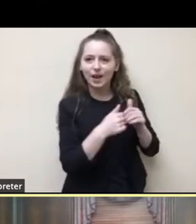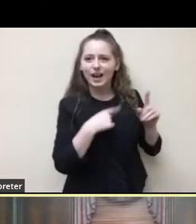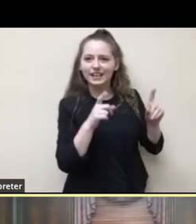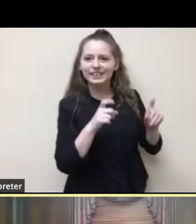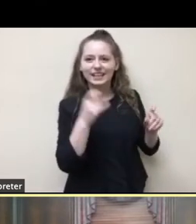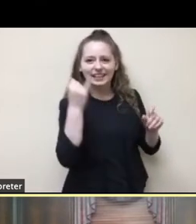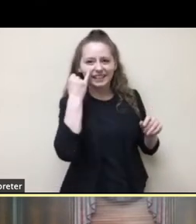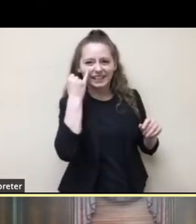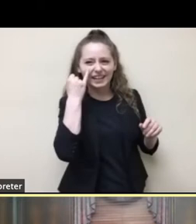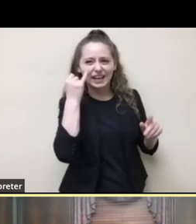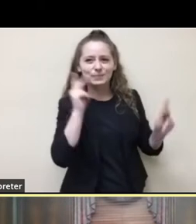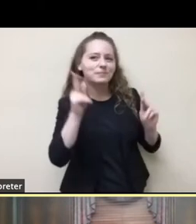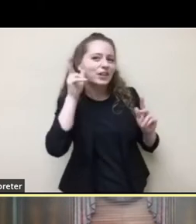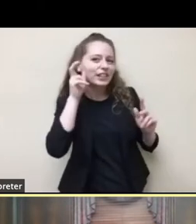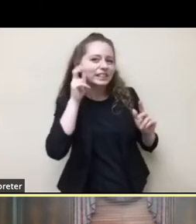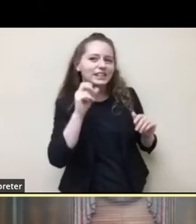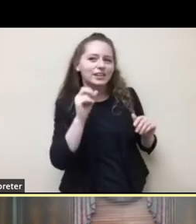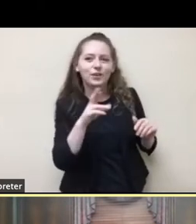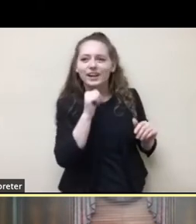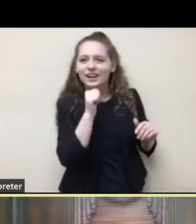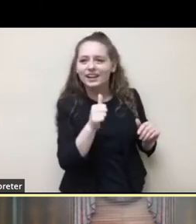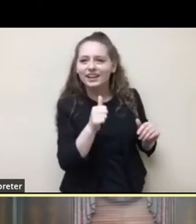or not.